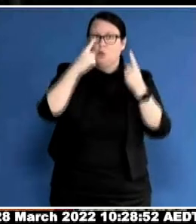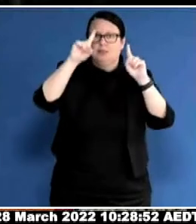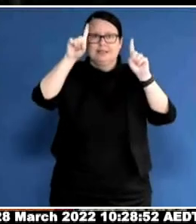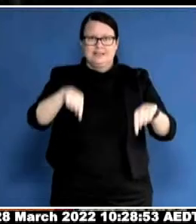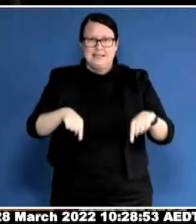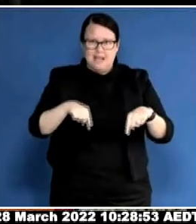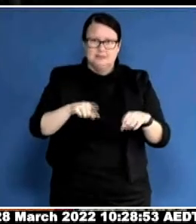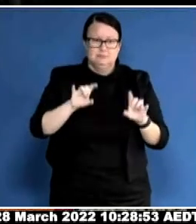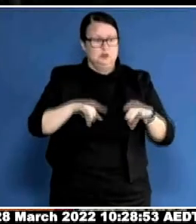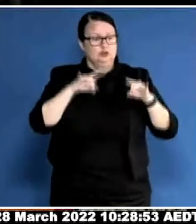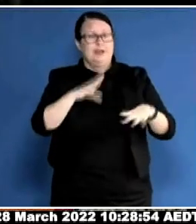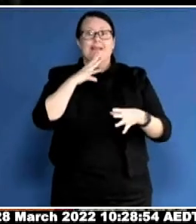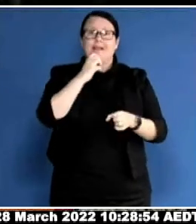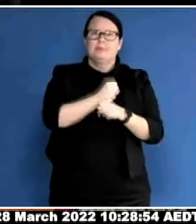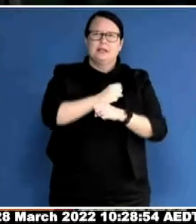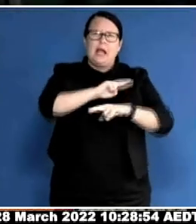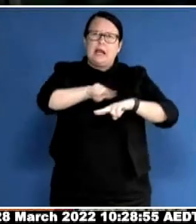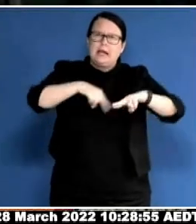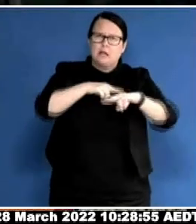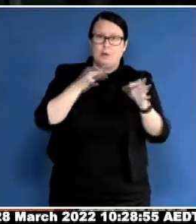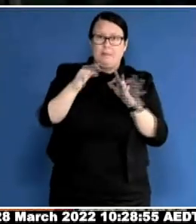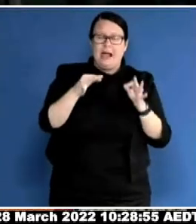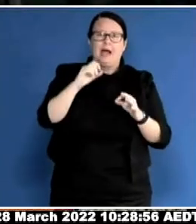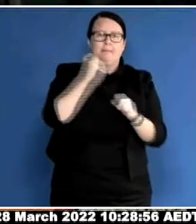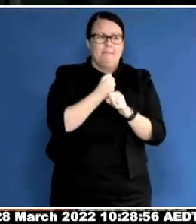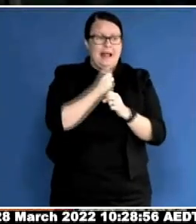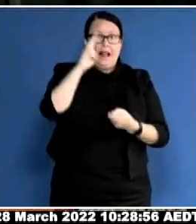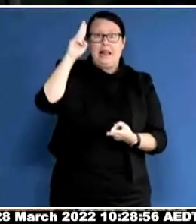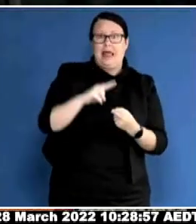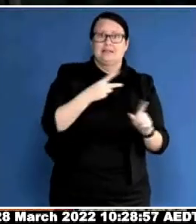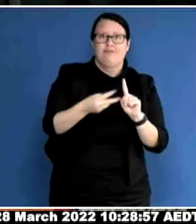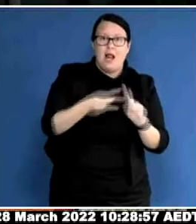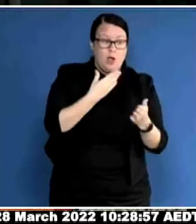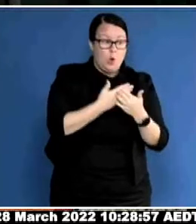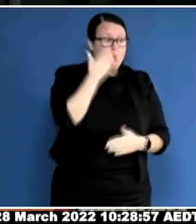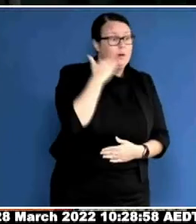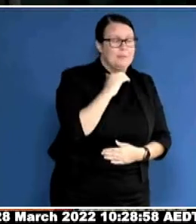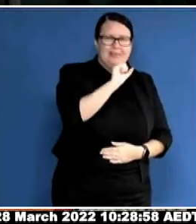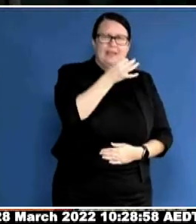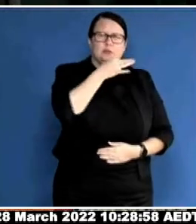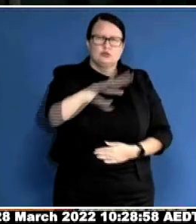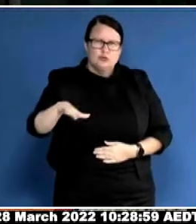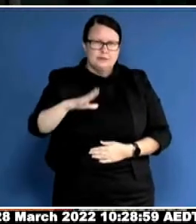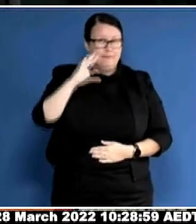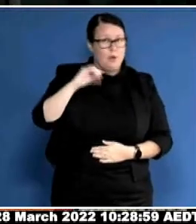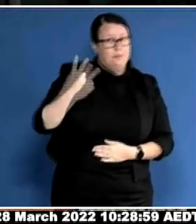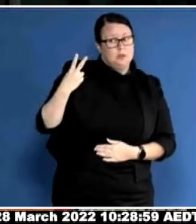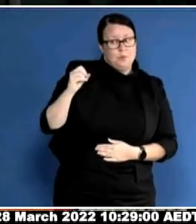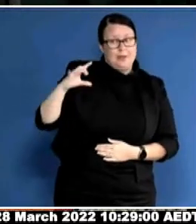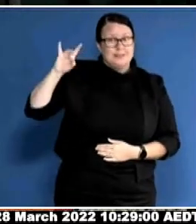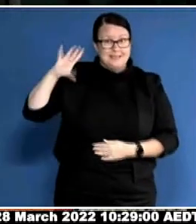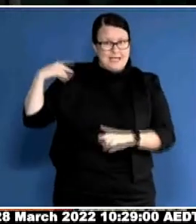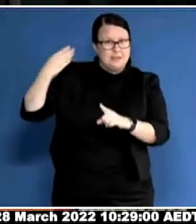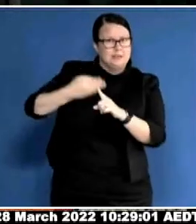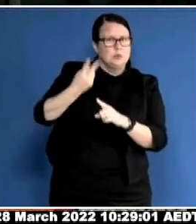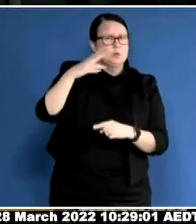government's national plan to reduce violence against women and their children, 2010 to 2022,